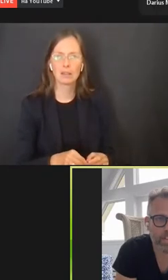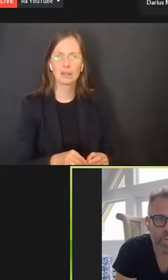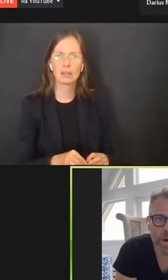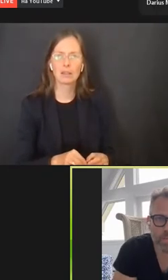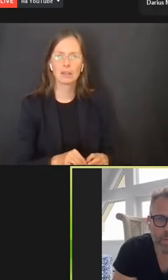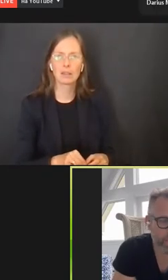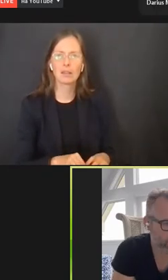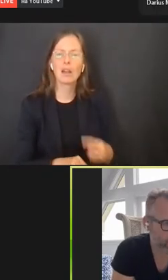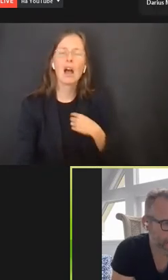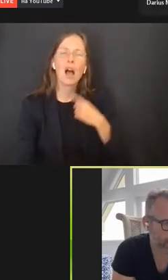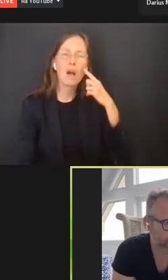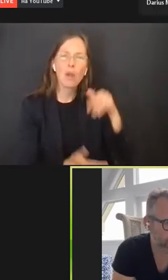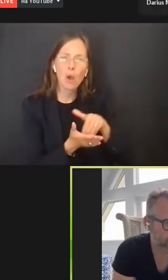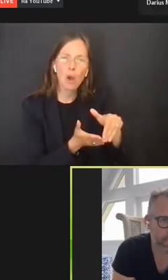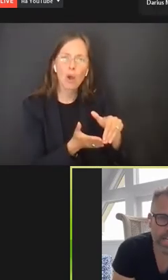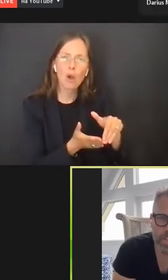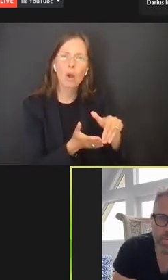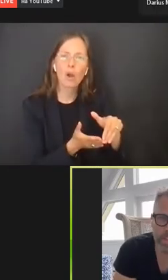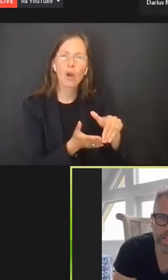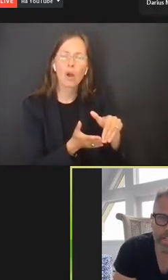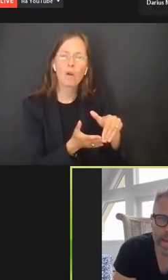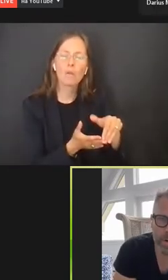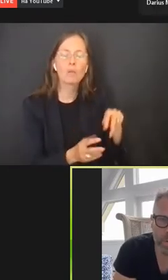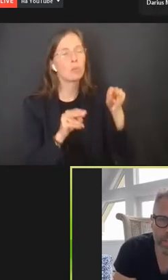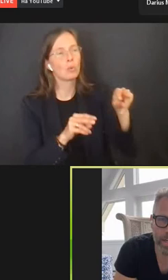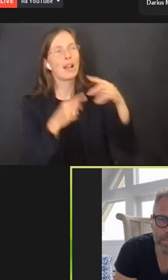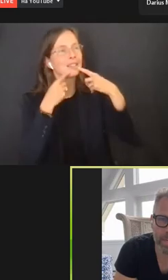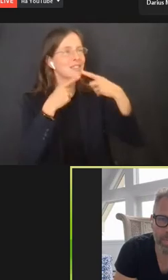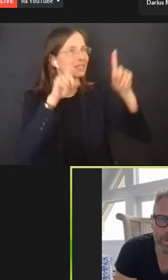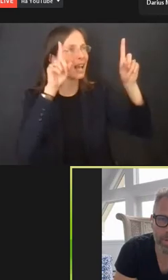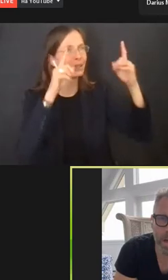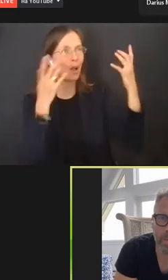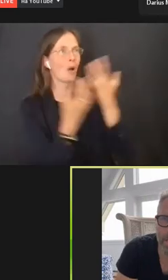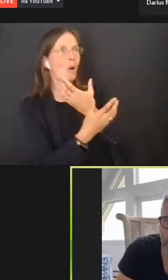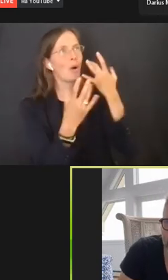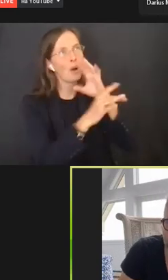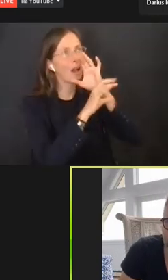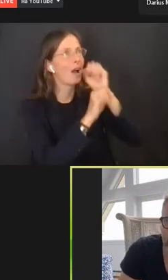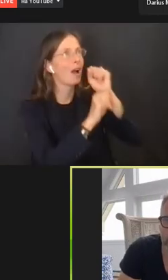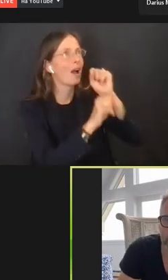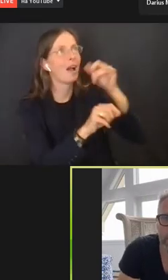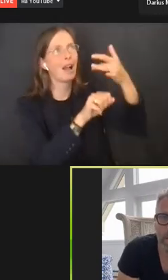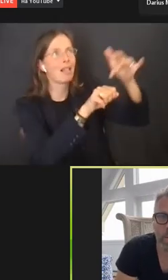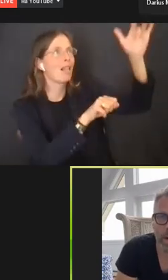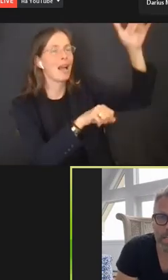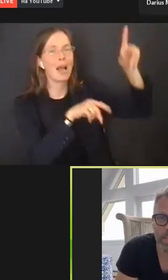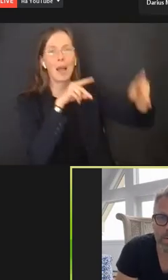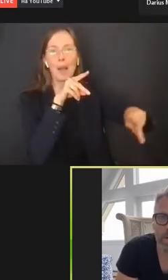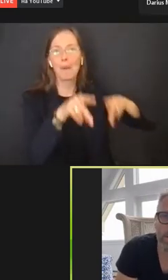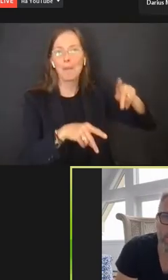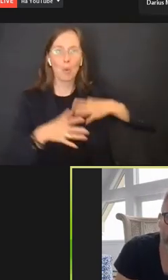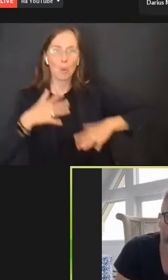I think so often we look at success, we look at glamour, we look at people on red carpets or